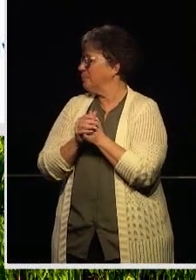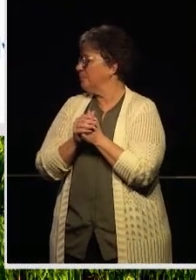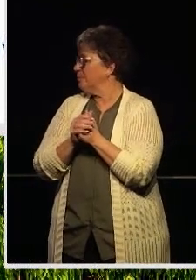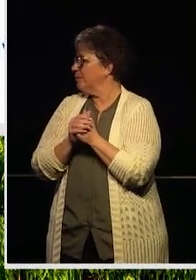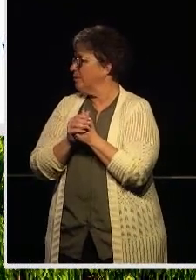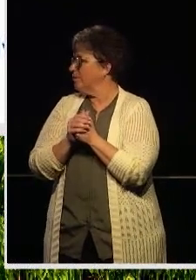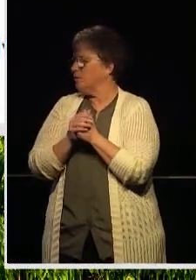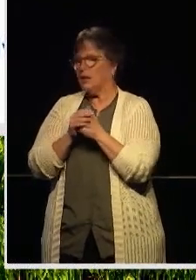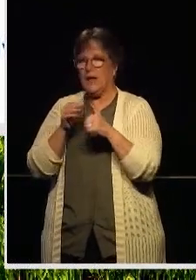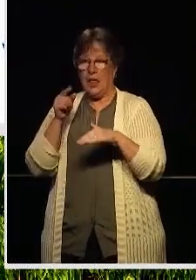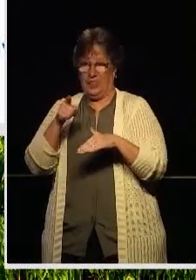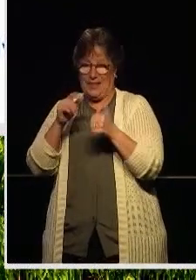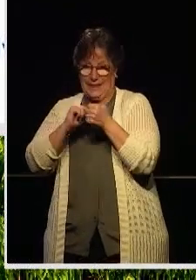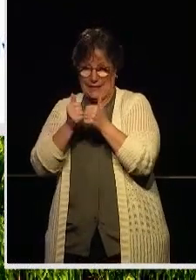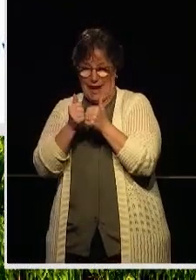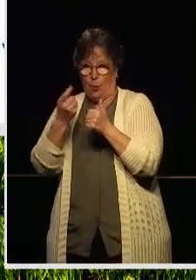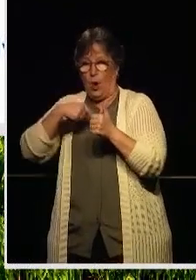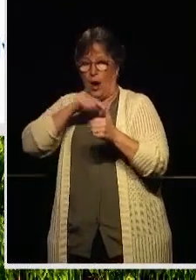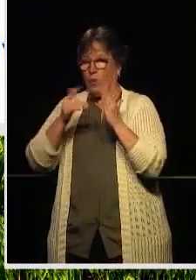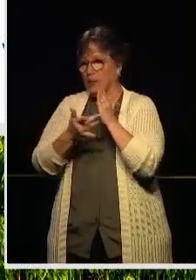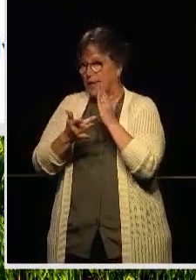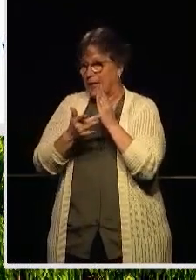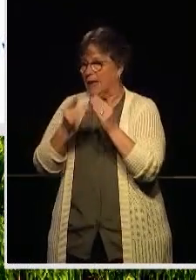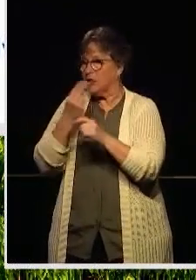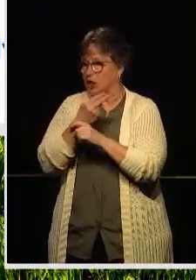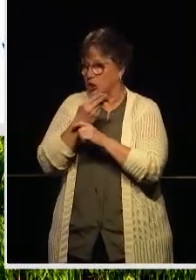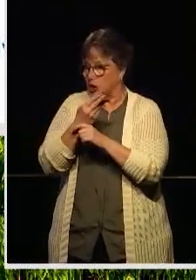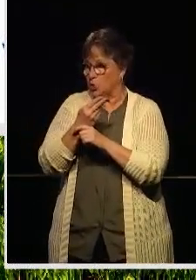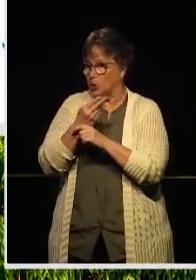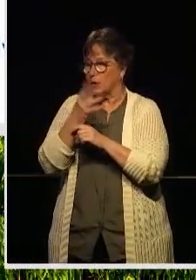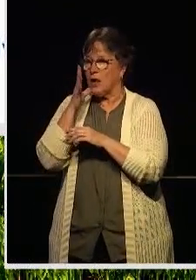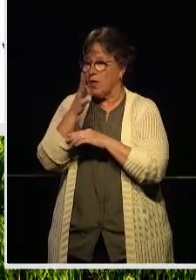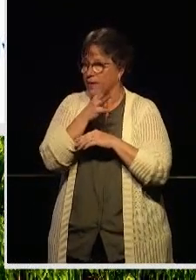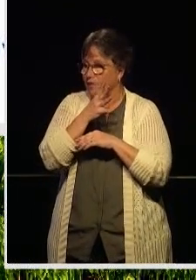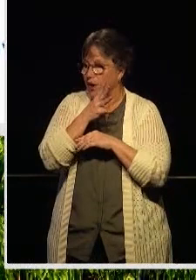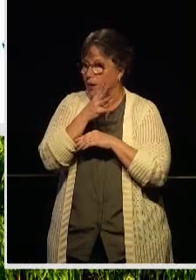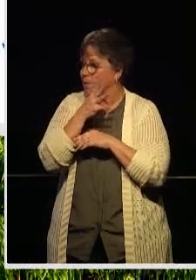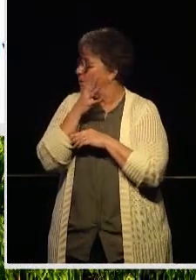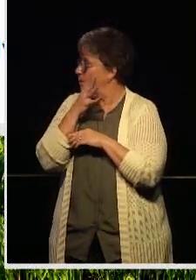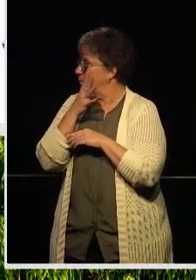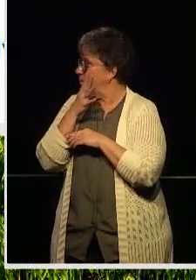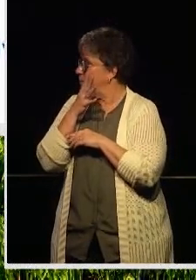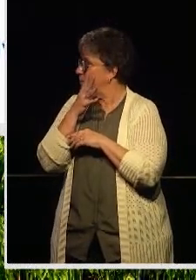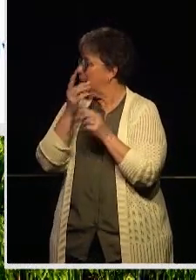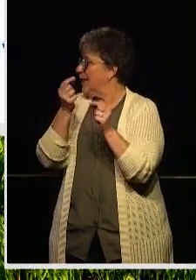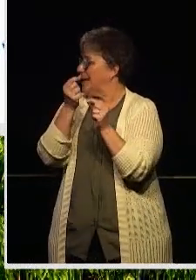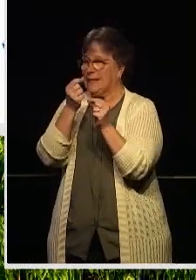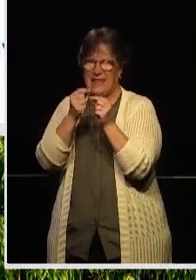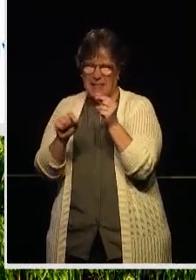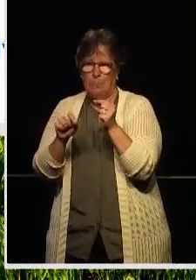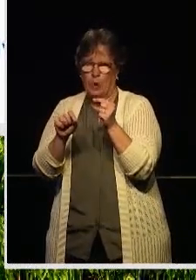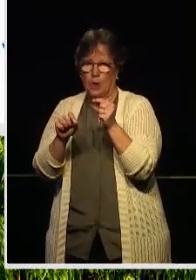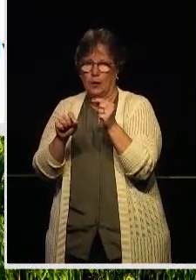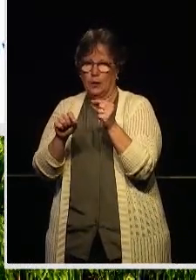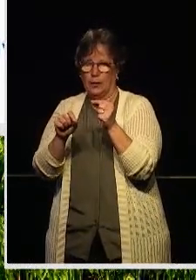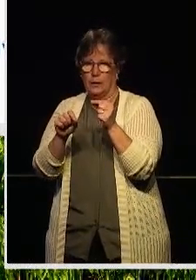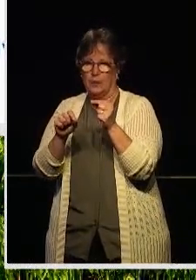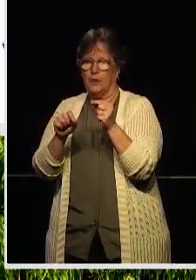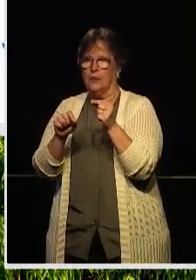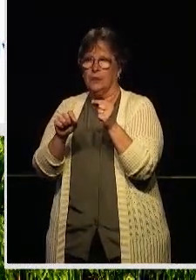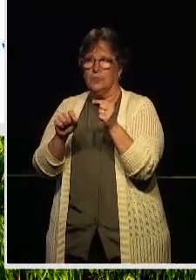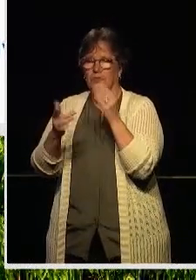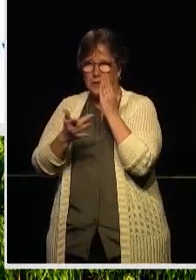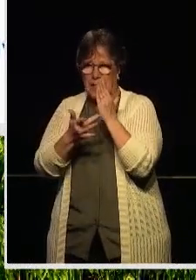of how our technology is being used at the farm gate, where we use a very simple strip-based technology, which goes in